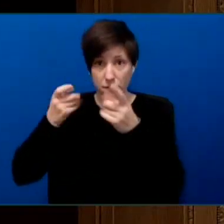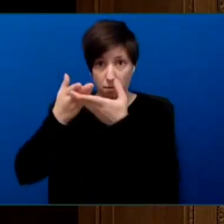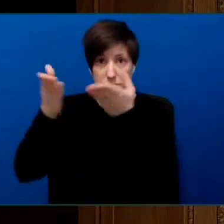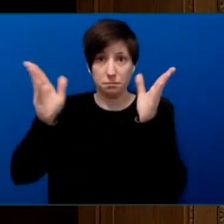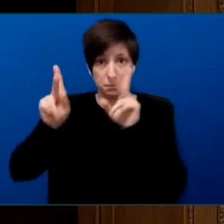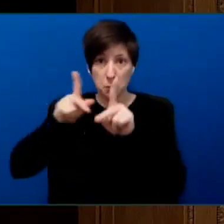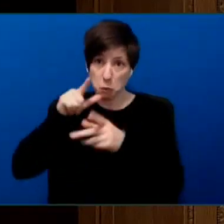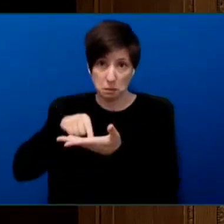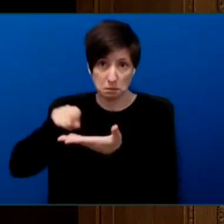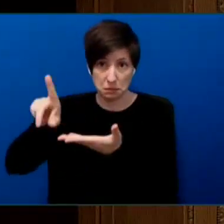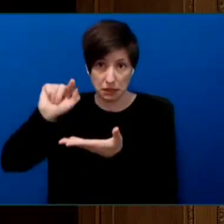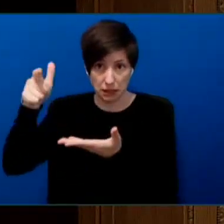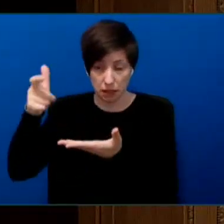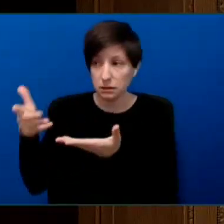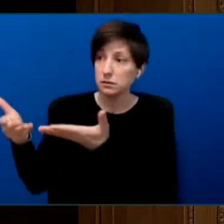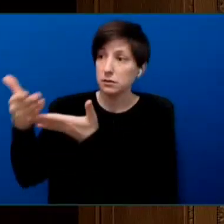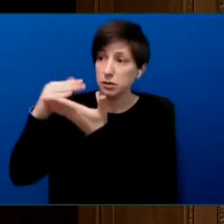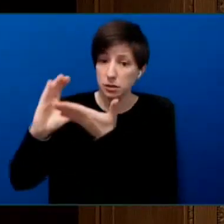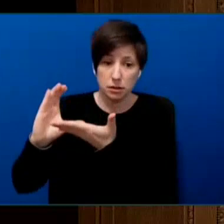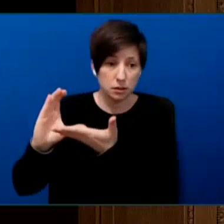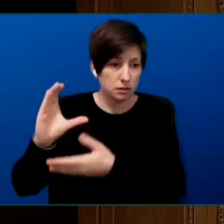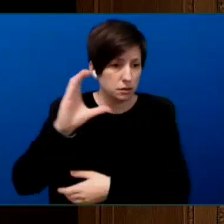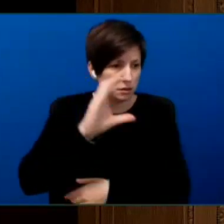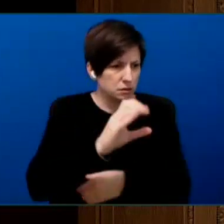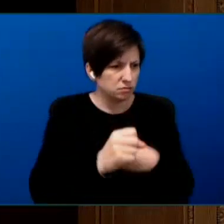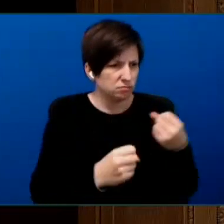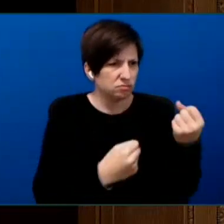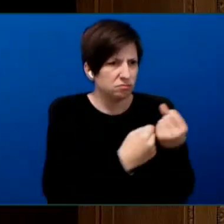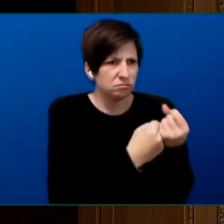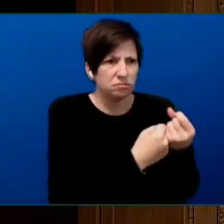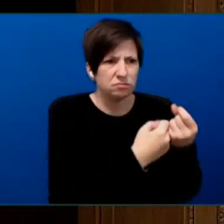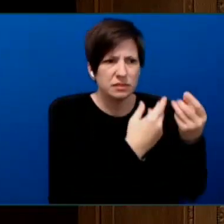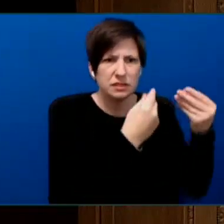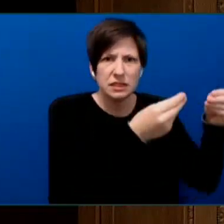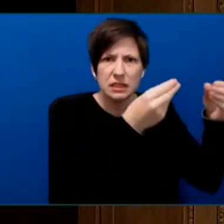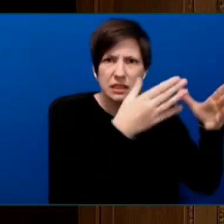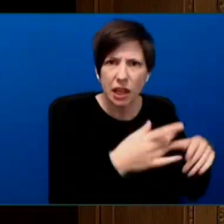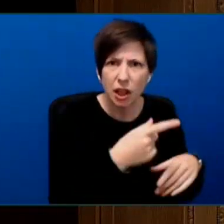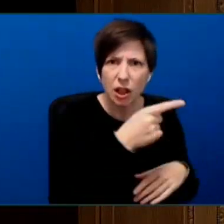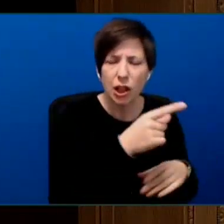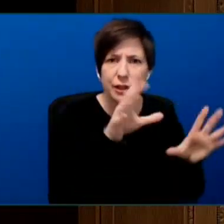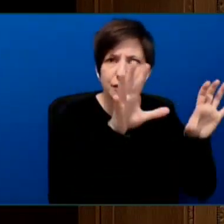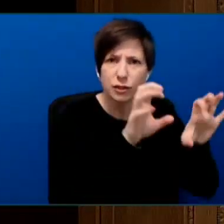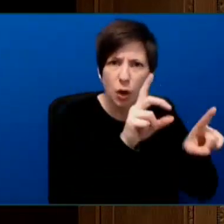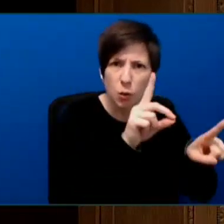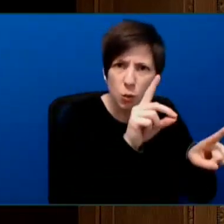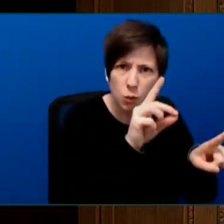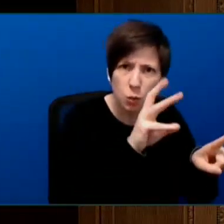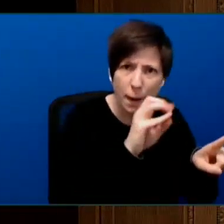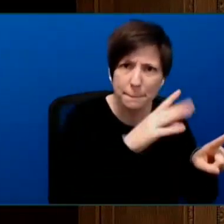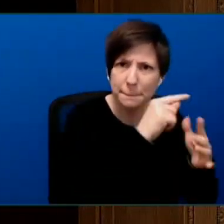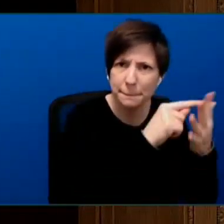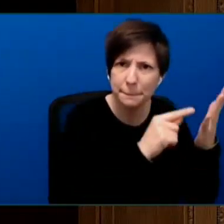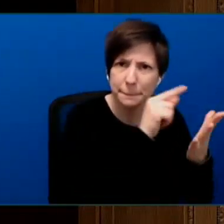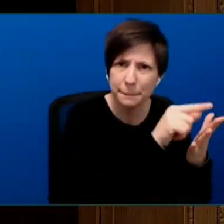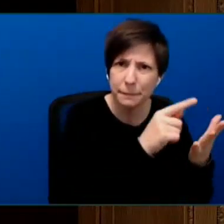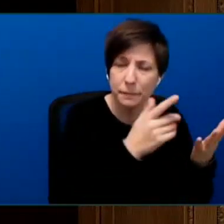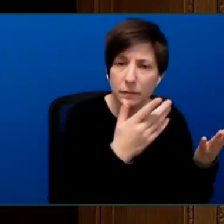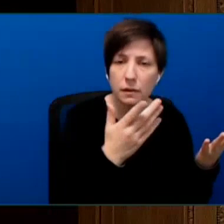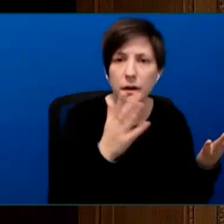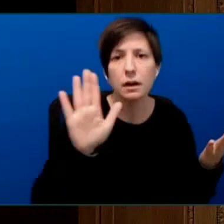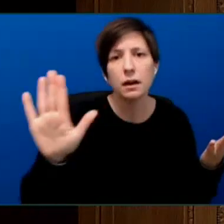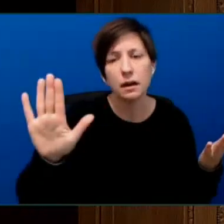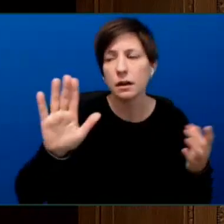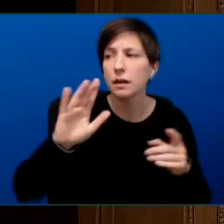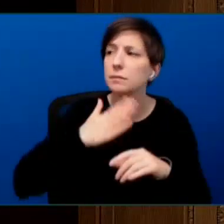Premier, confronted by this evidence, immediately order a full forensic audit